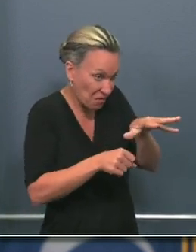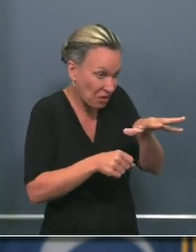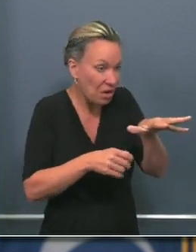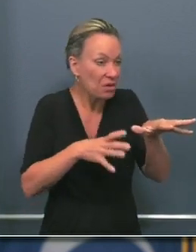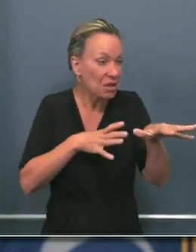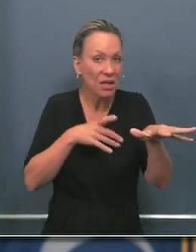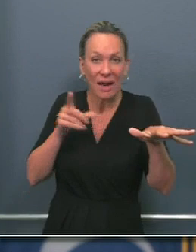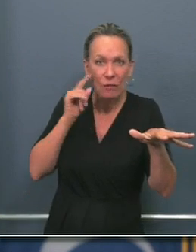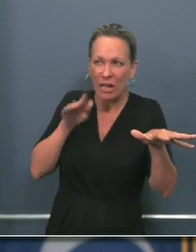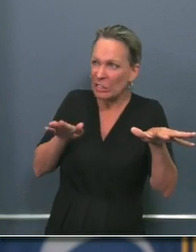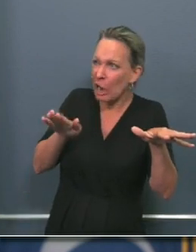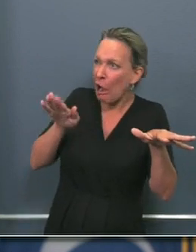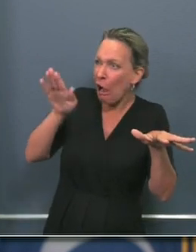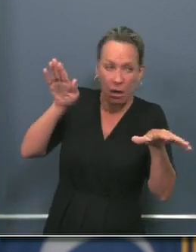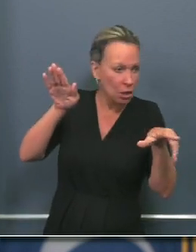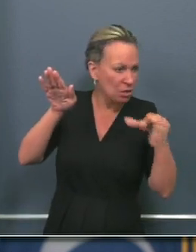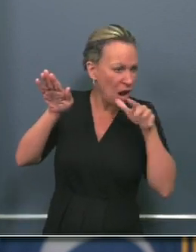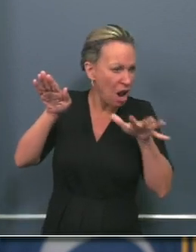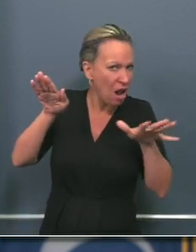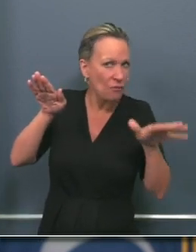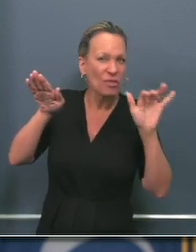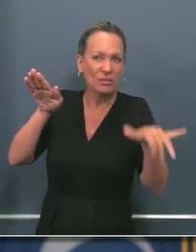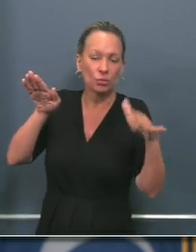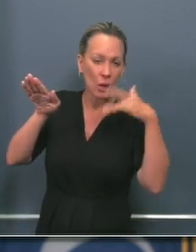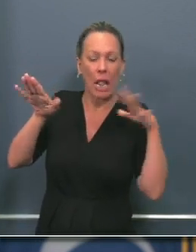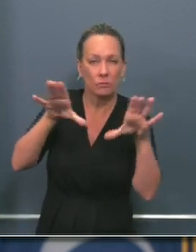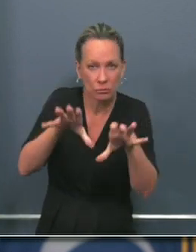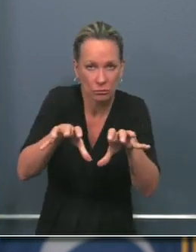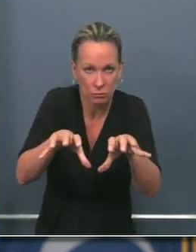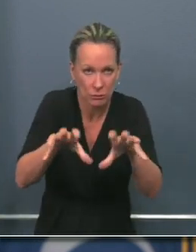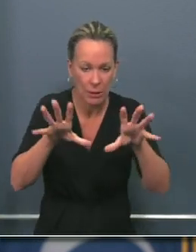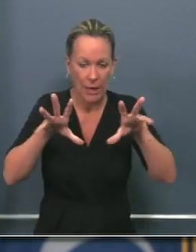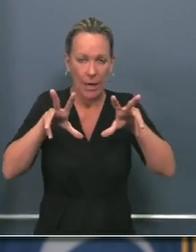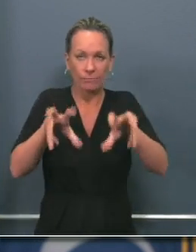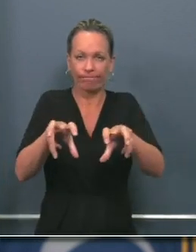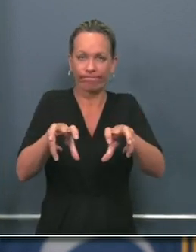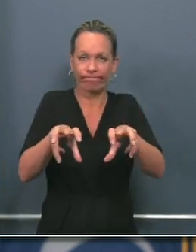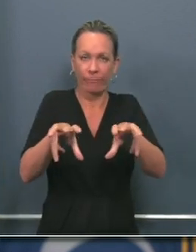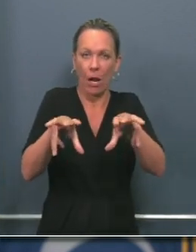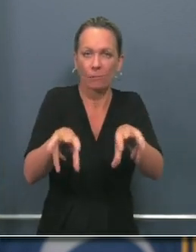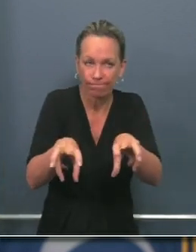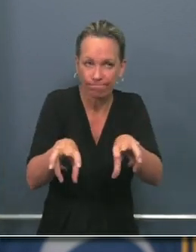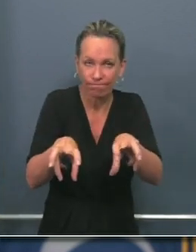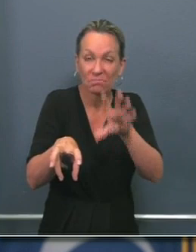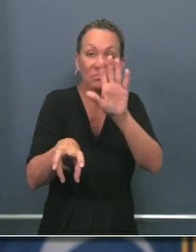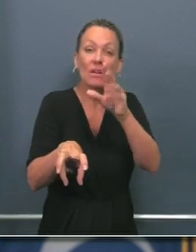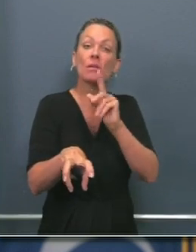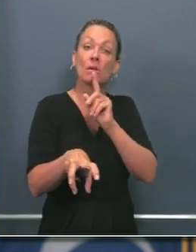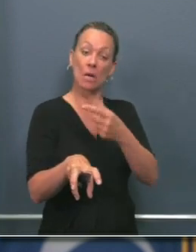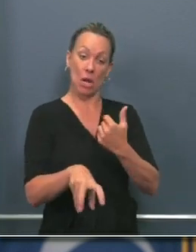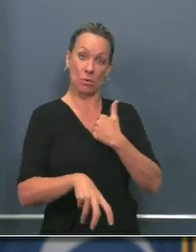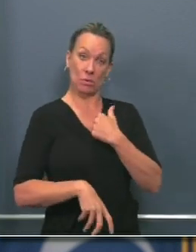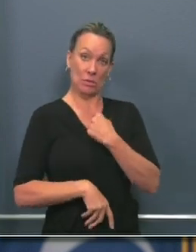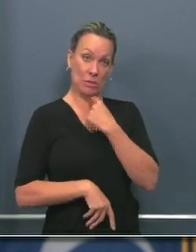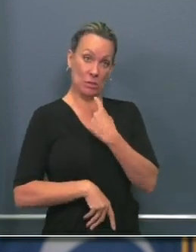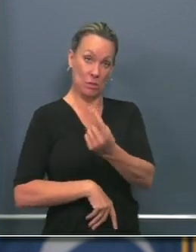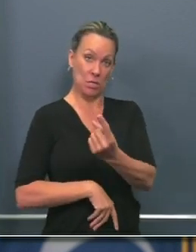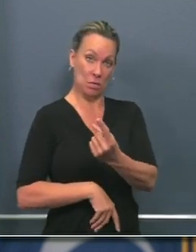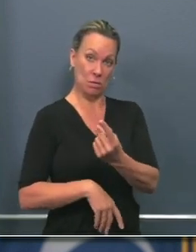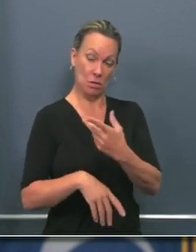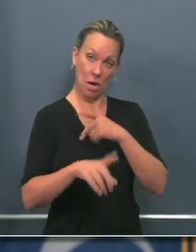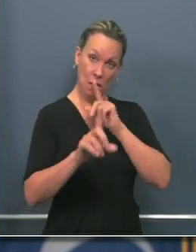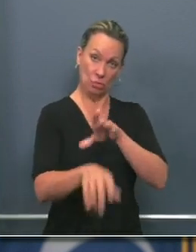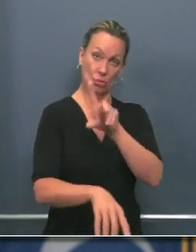by what our health officials and professionals are telling me is appropriate, and that's why, respectfully, you're hearing